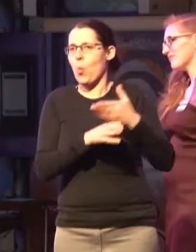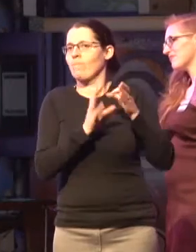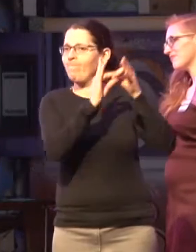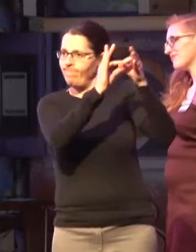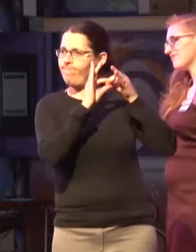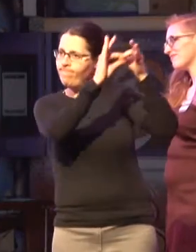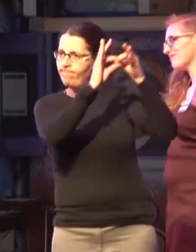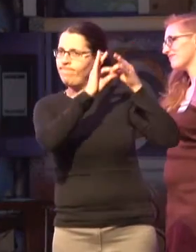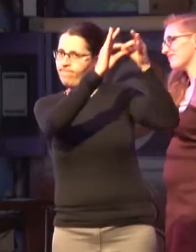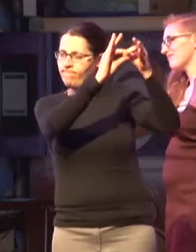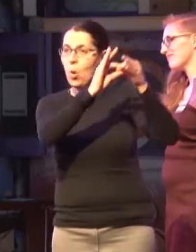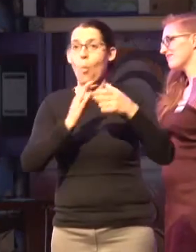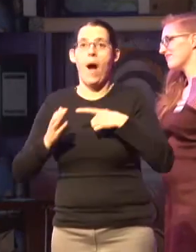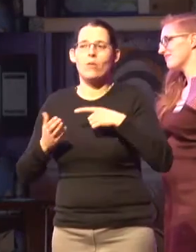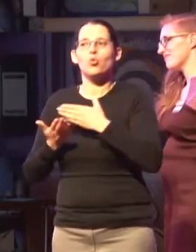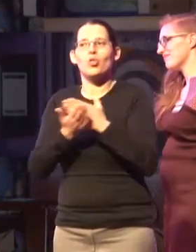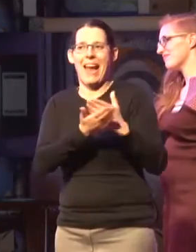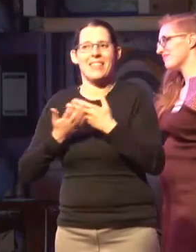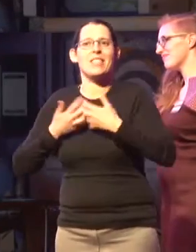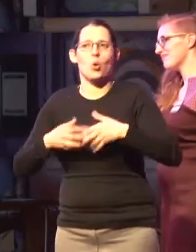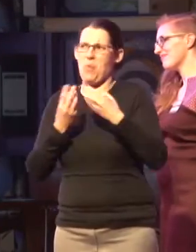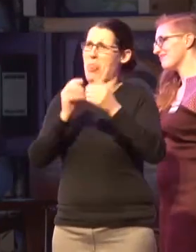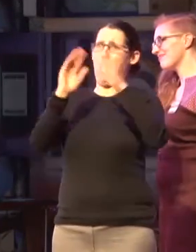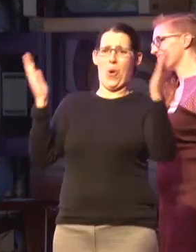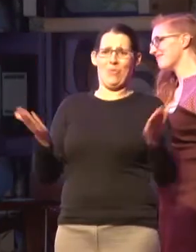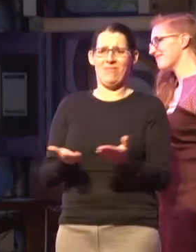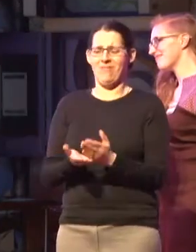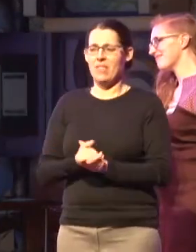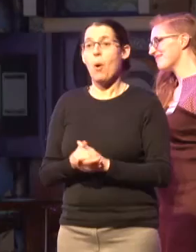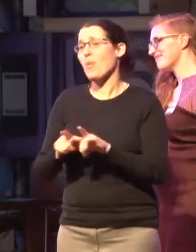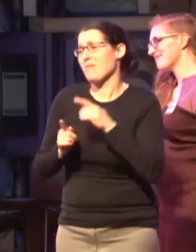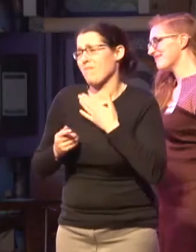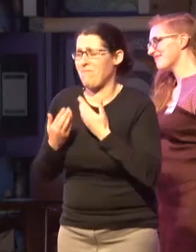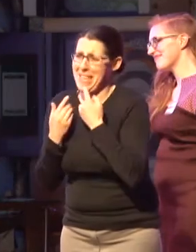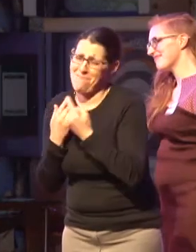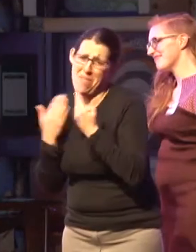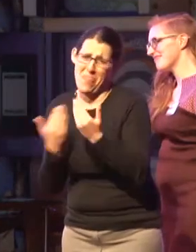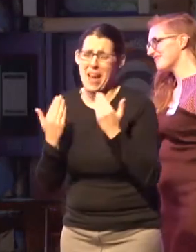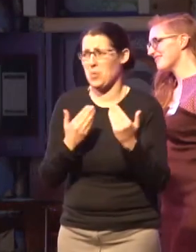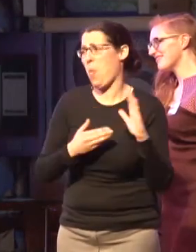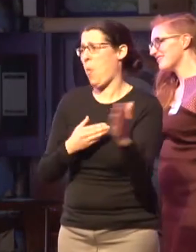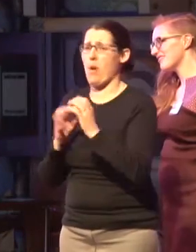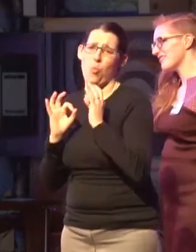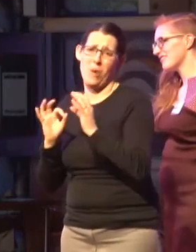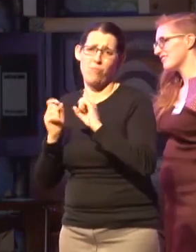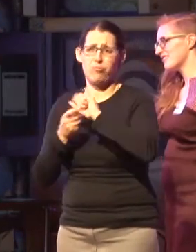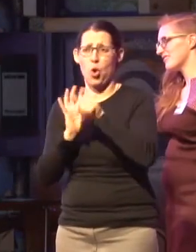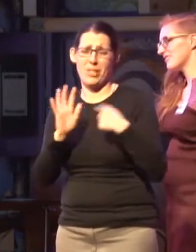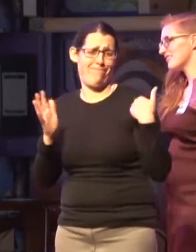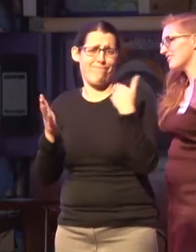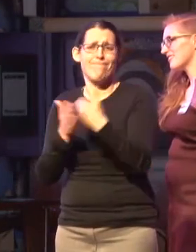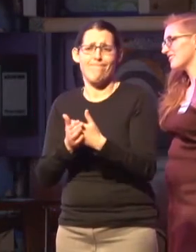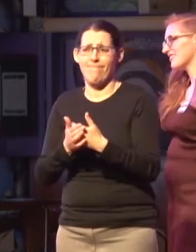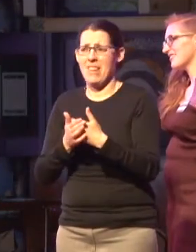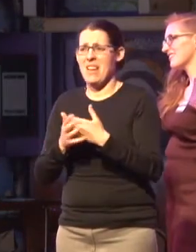to share the technology with the world. But I just wanted to say thanks to all the wonderful projects that have taken